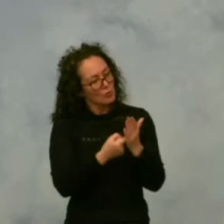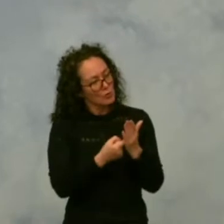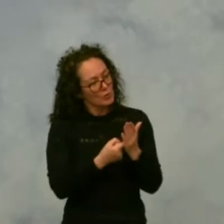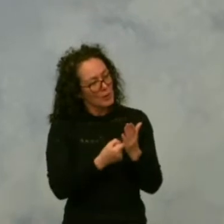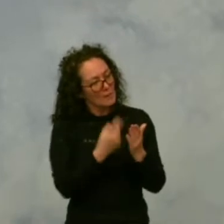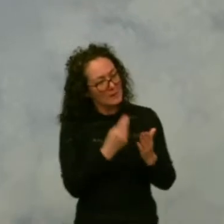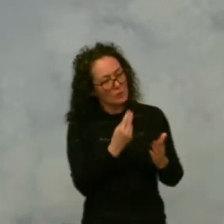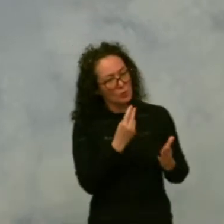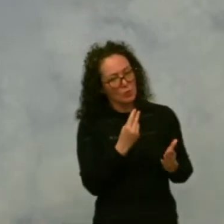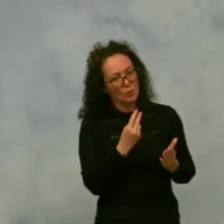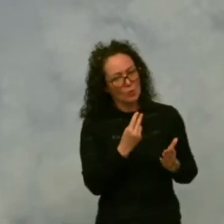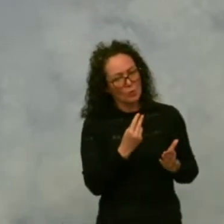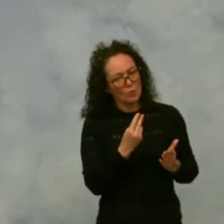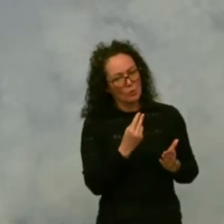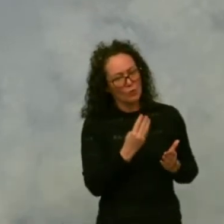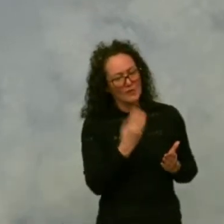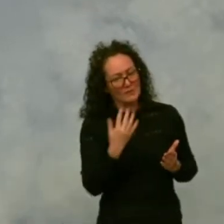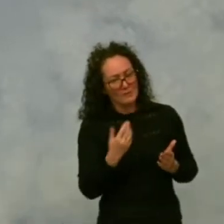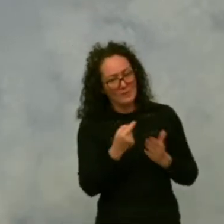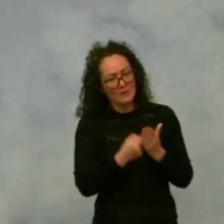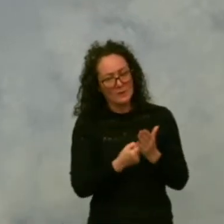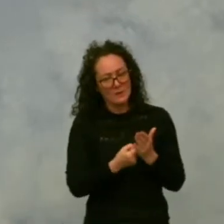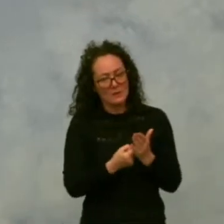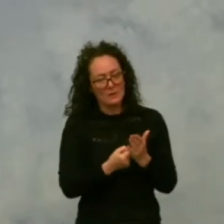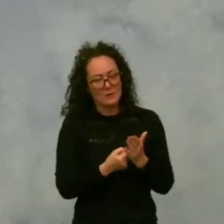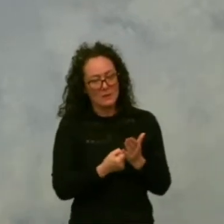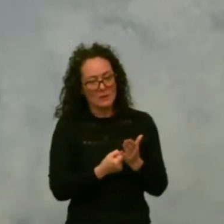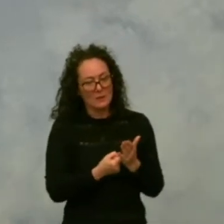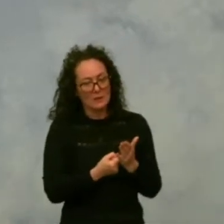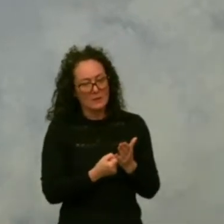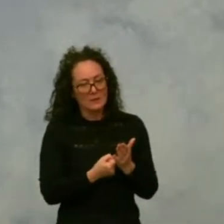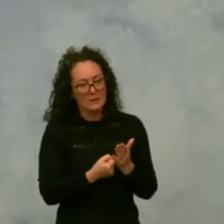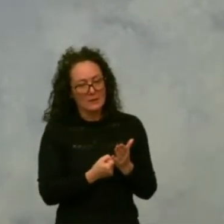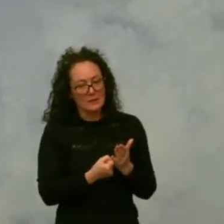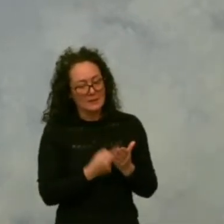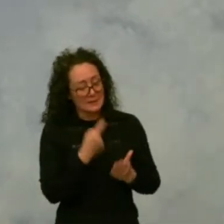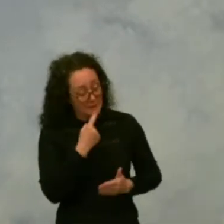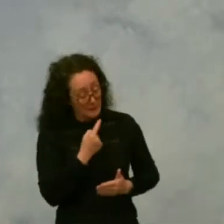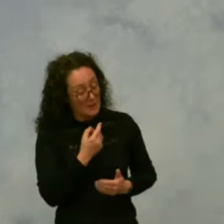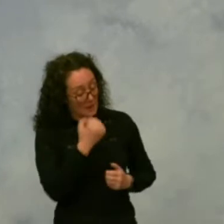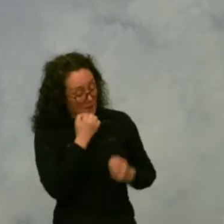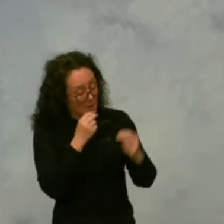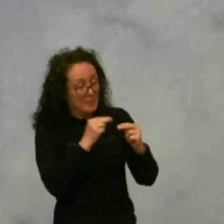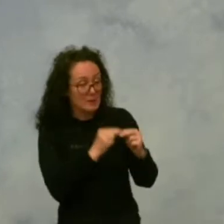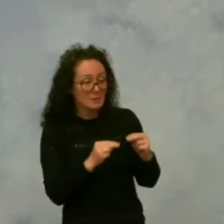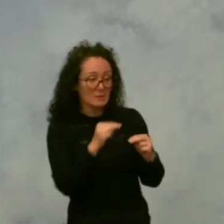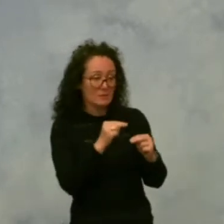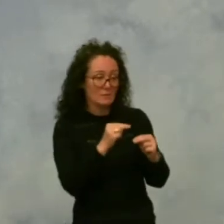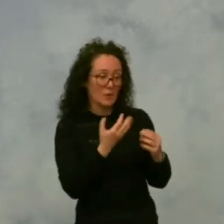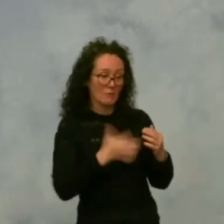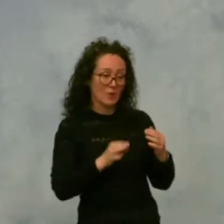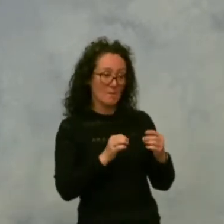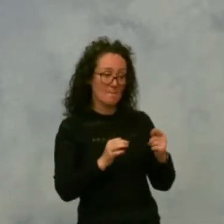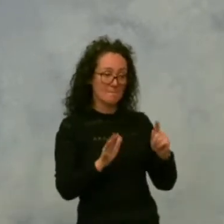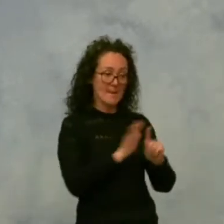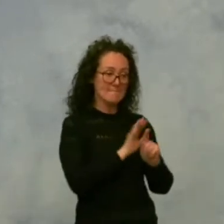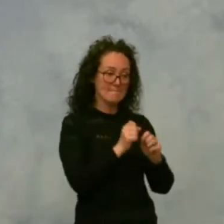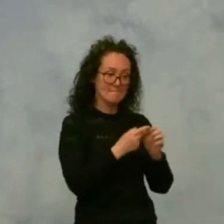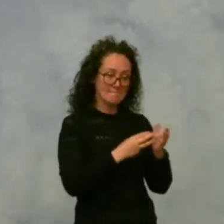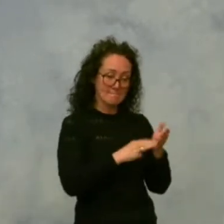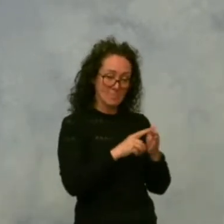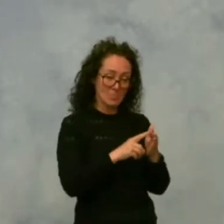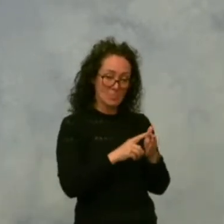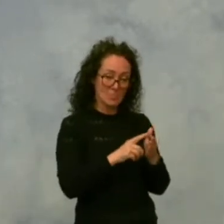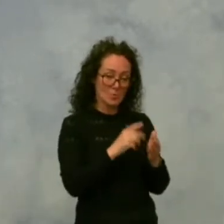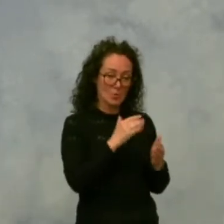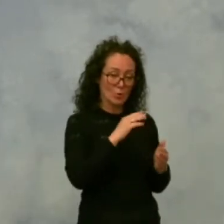mentions it has Council's employees has increased in terms of BME communities from 0.85